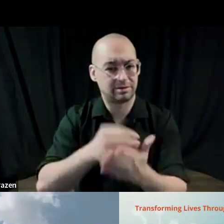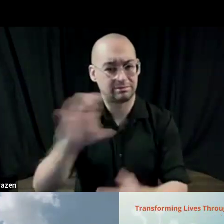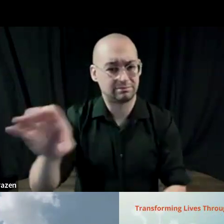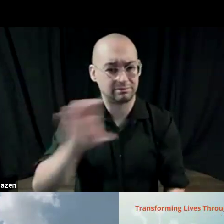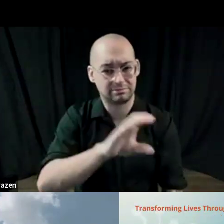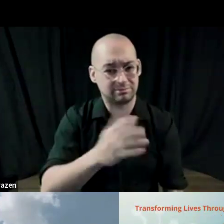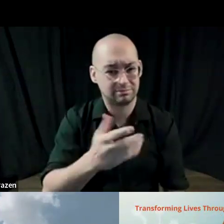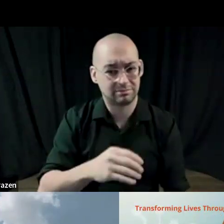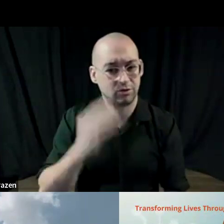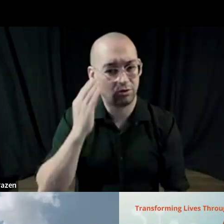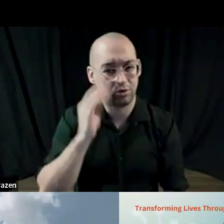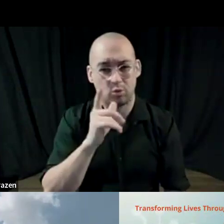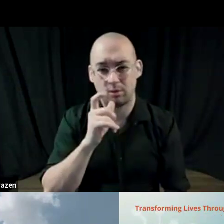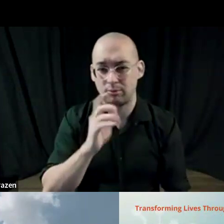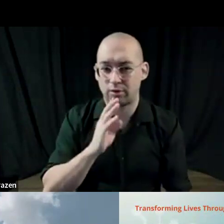You know who I'm talking about.